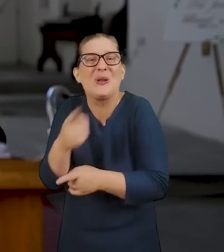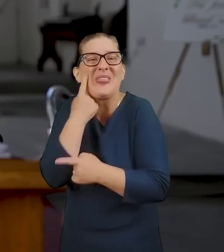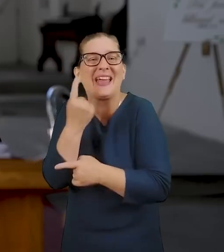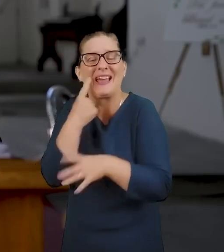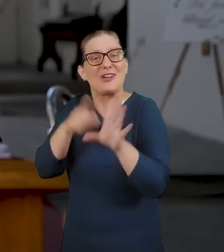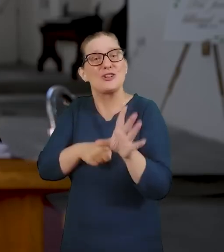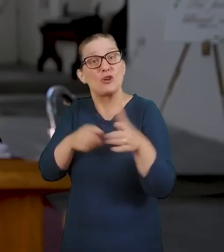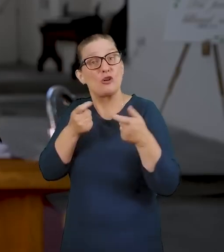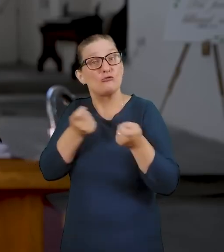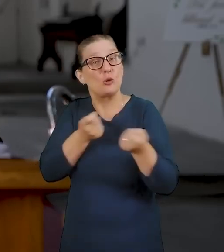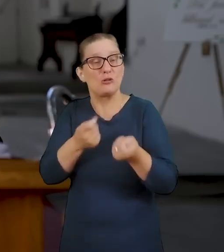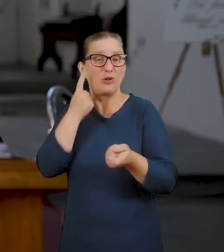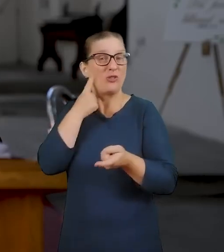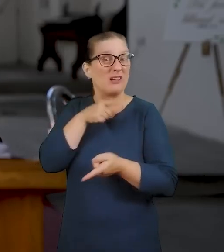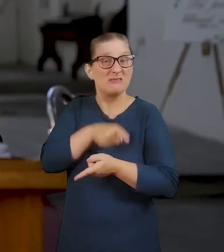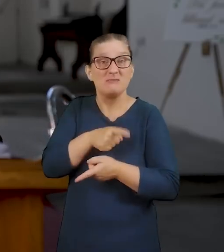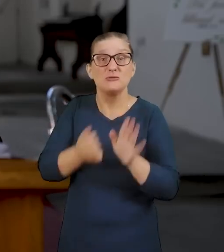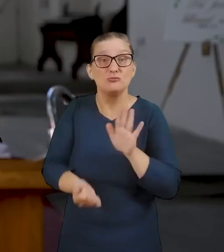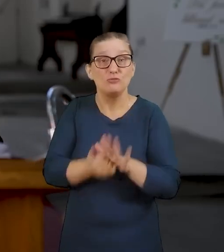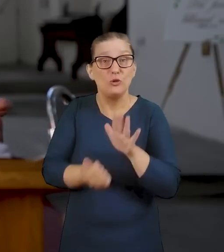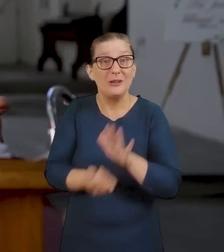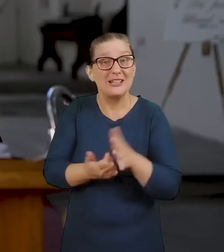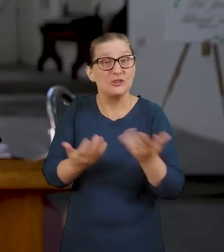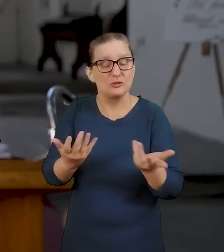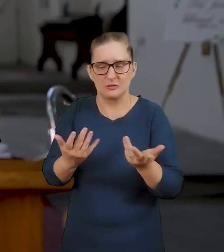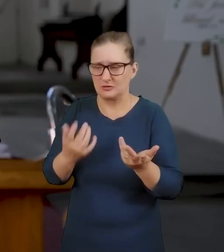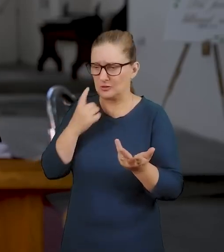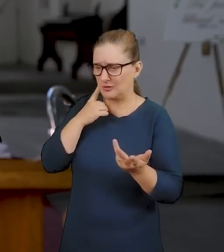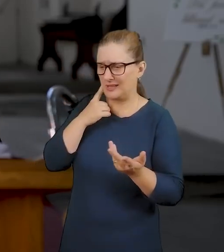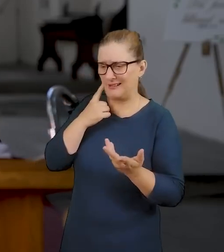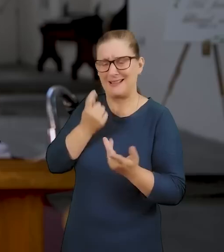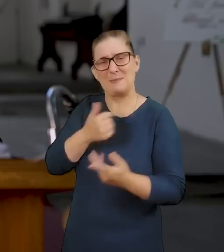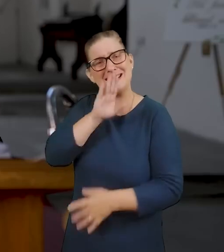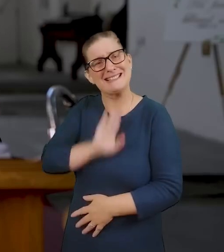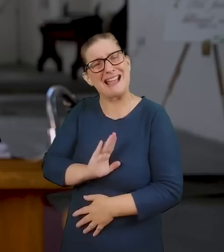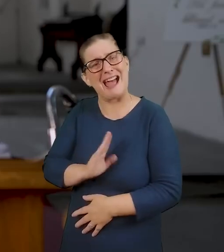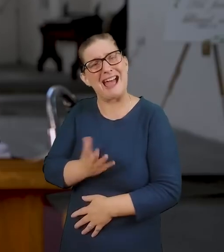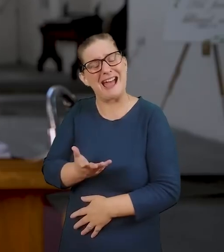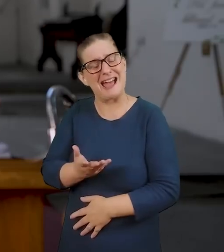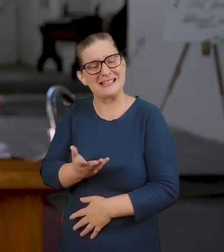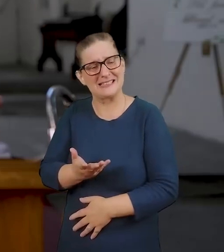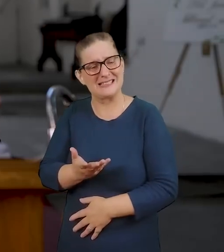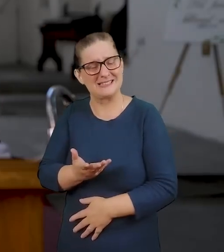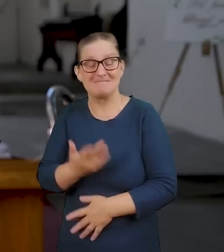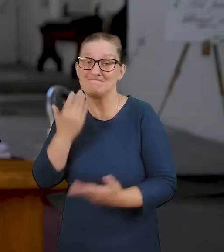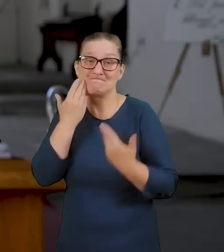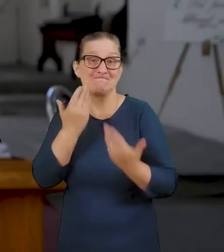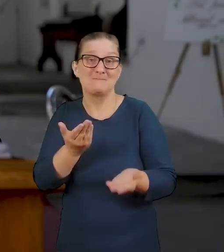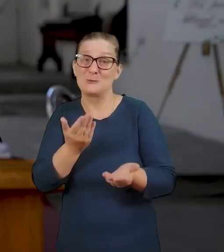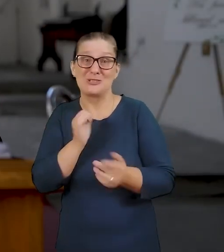don't know what you feel about this young ruler. Do you think him foolish? Like me, do you find the story a bit